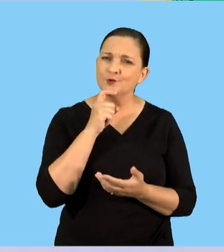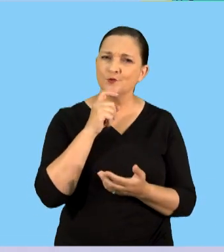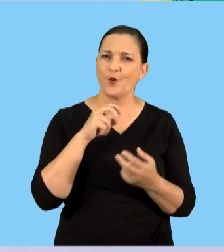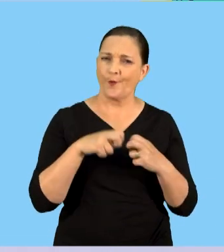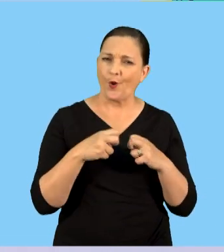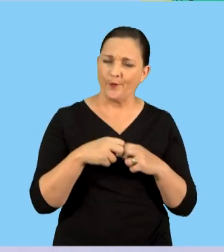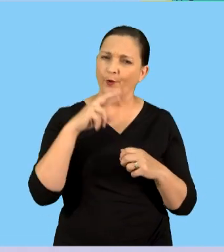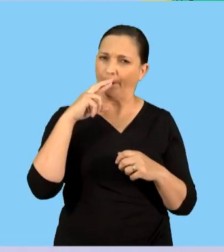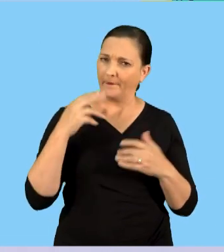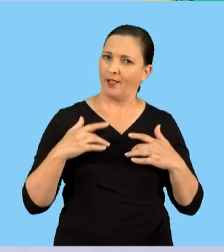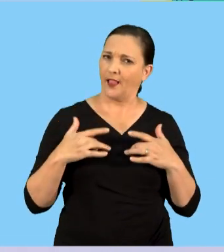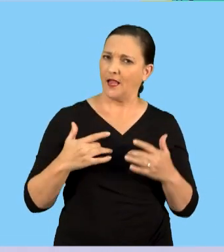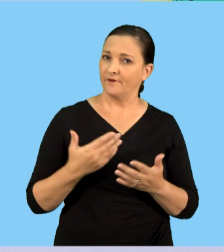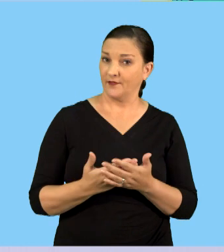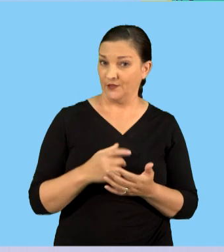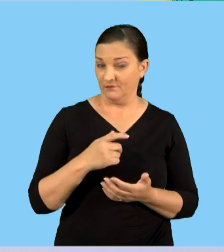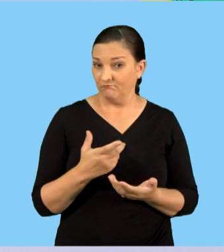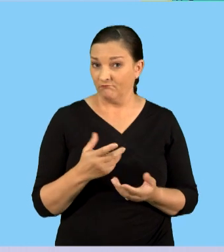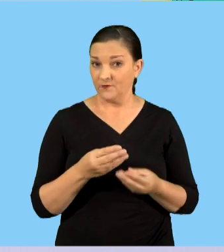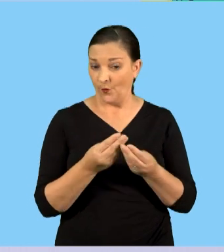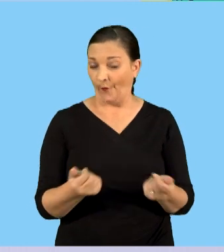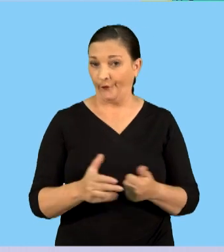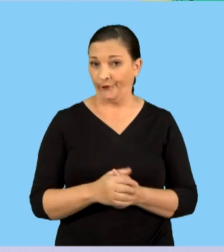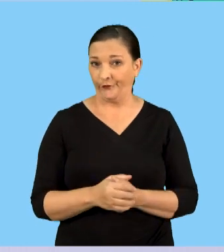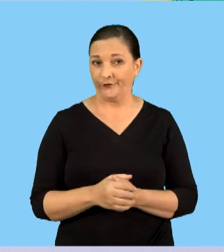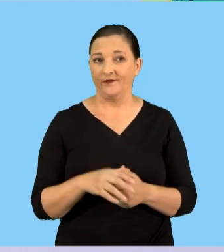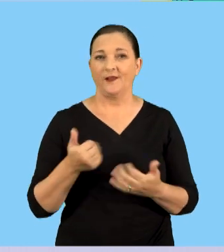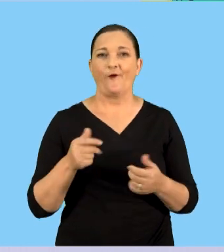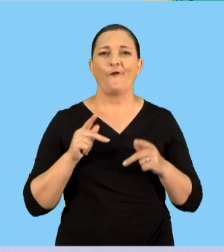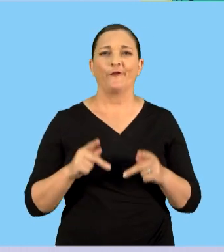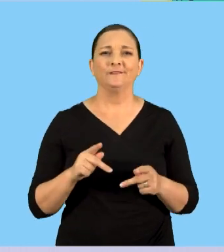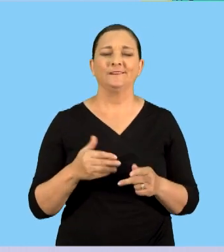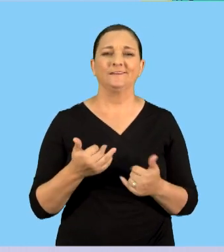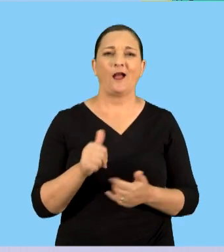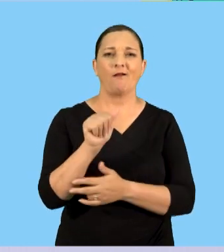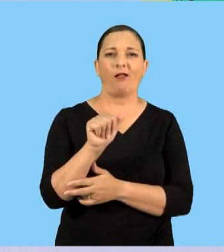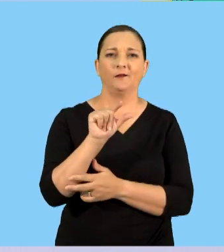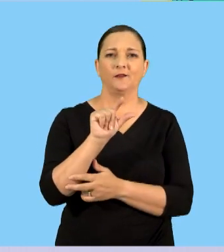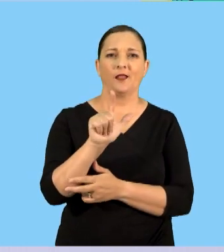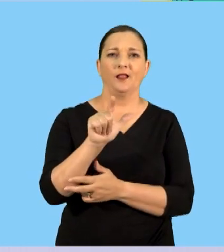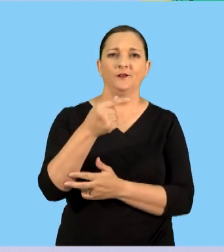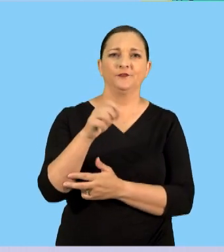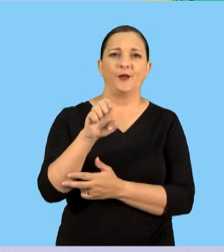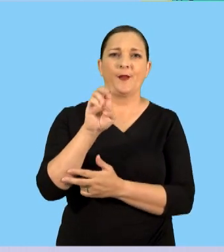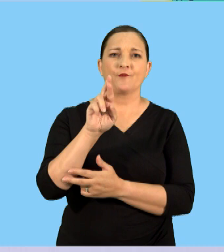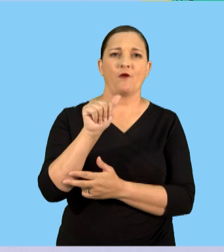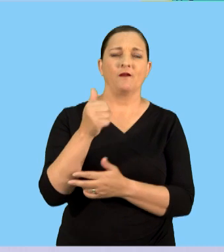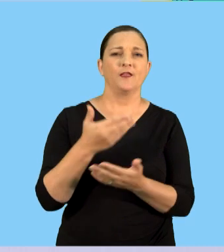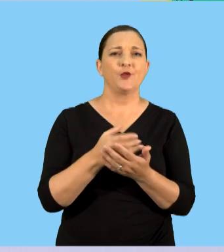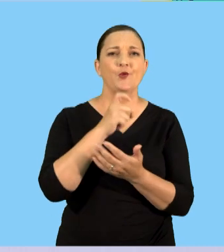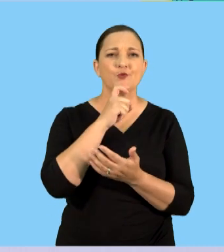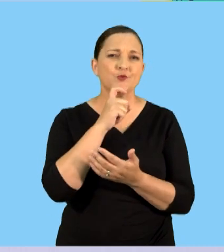model real-life problems. For example, in physics, algebra is used to calculate the amount of